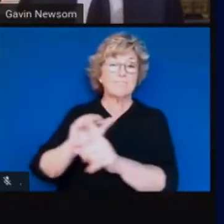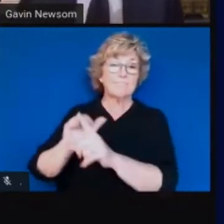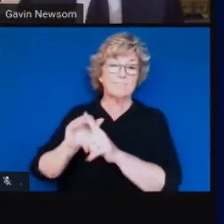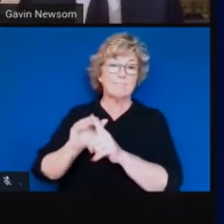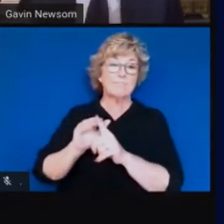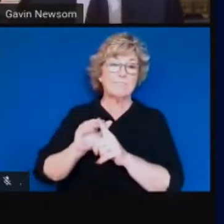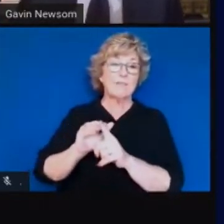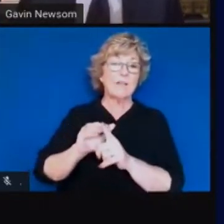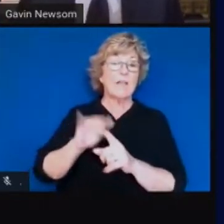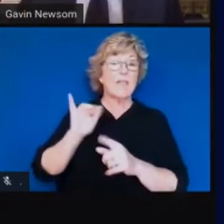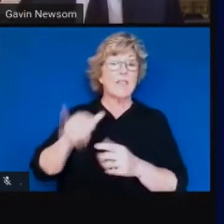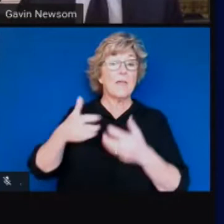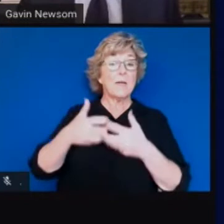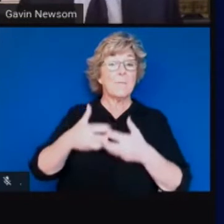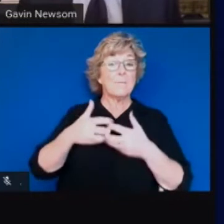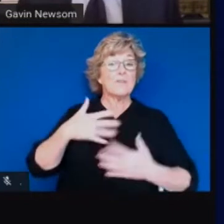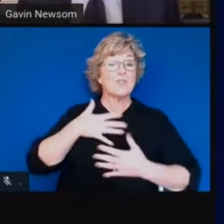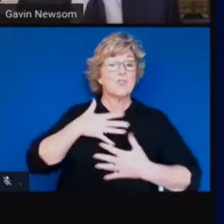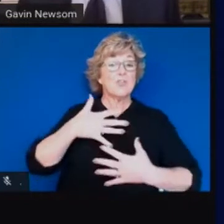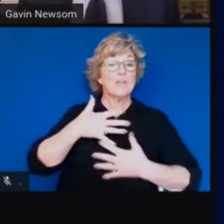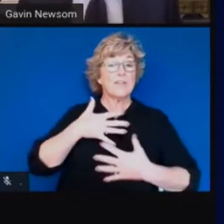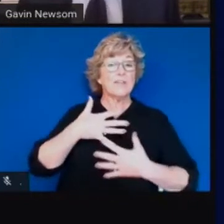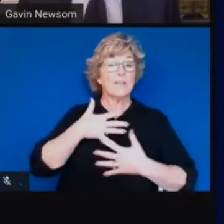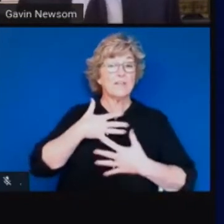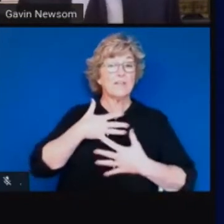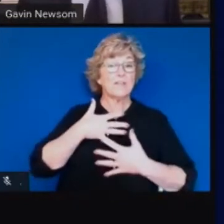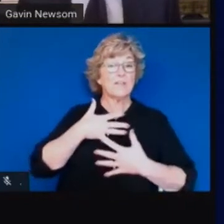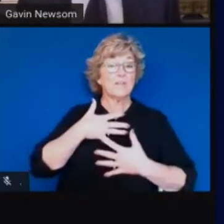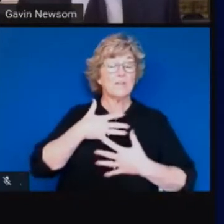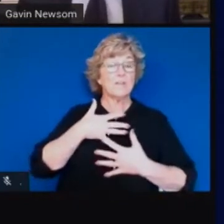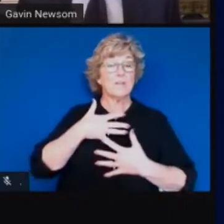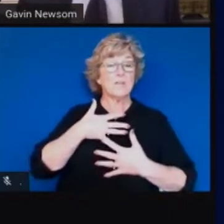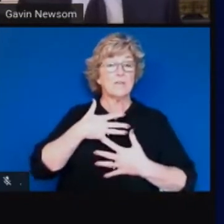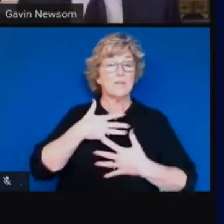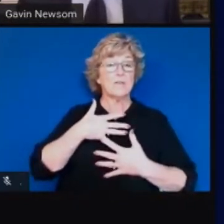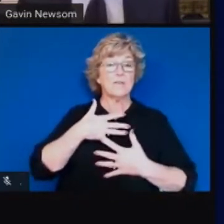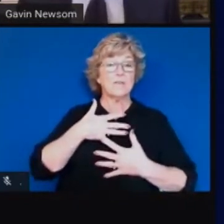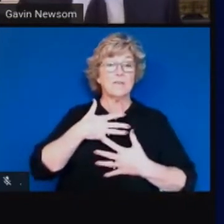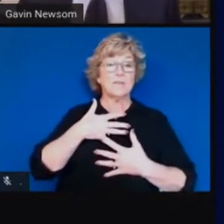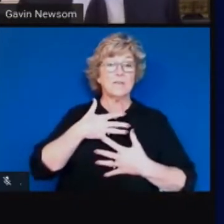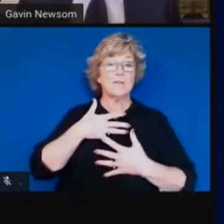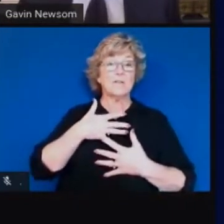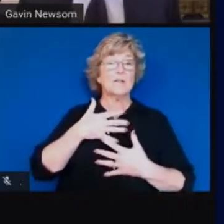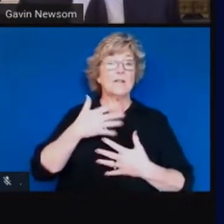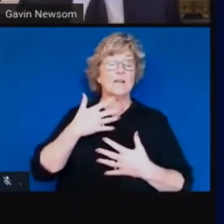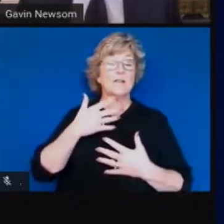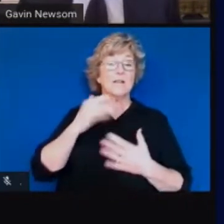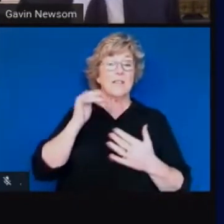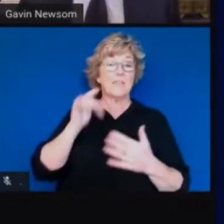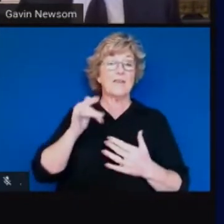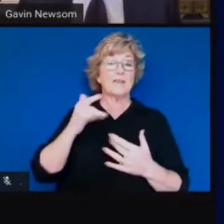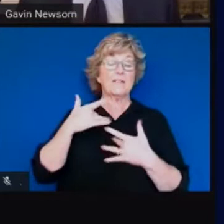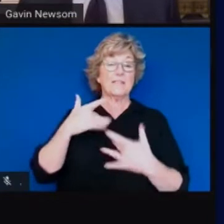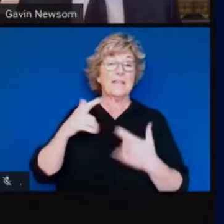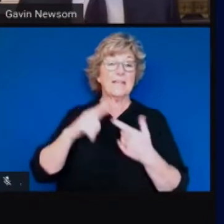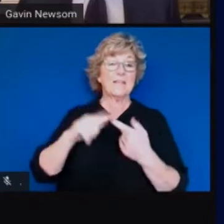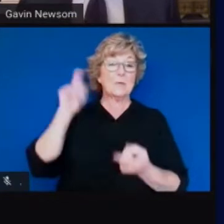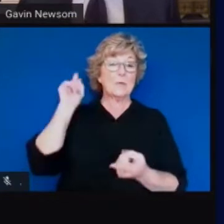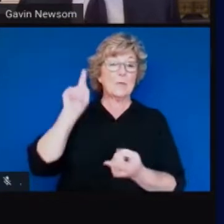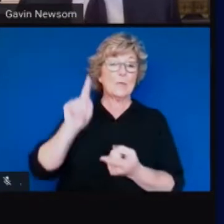of ventilators as it relates to the issues associated with the scarcity of ICUs. We still are